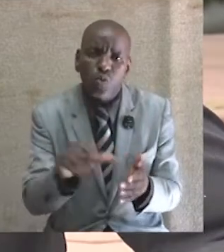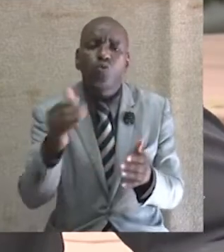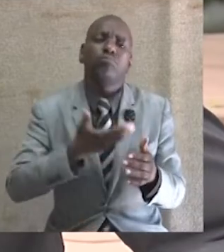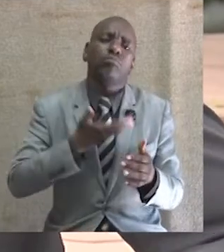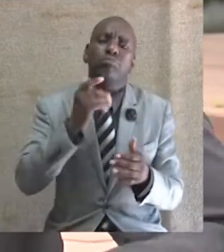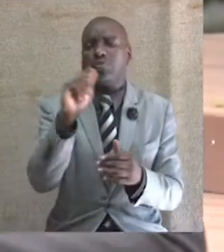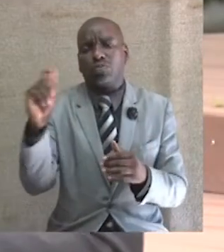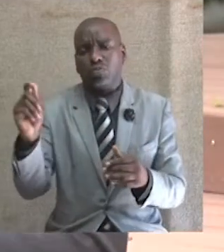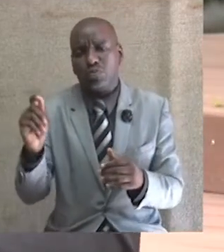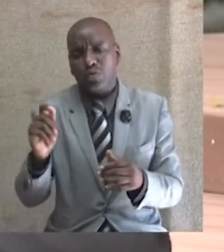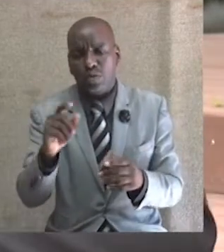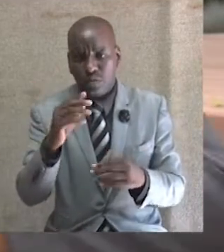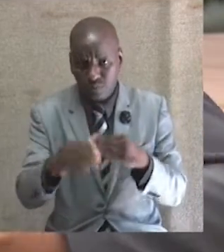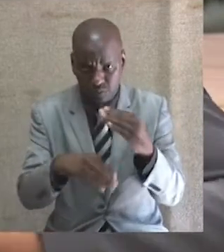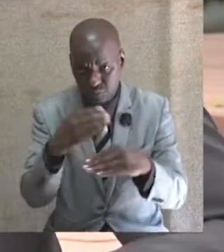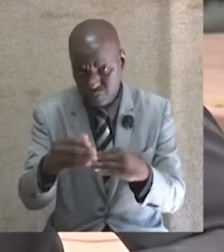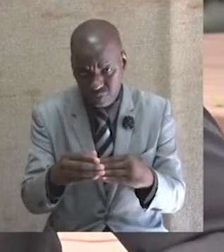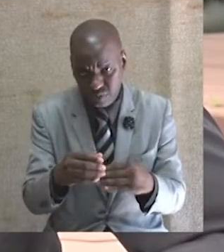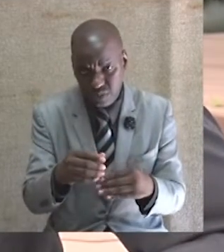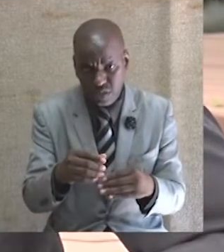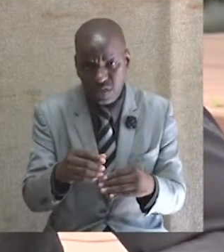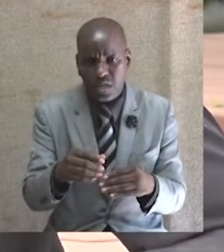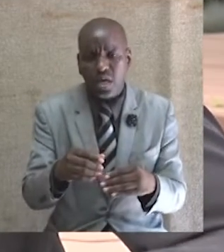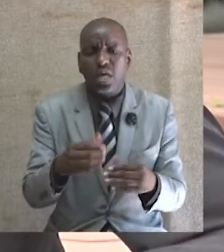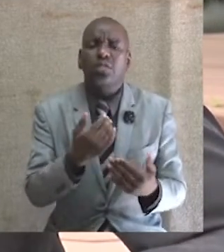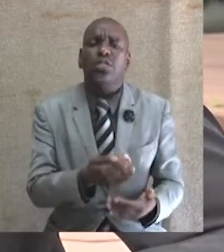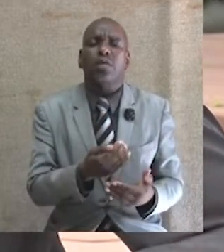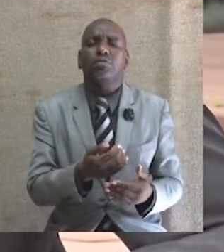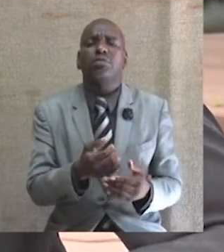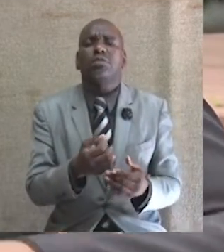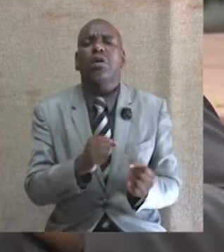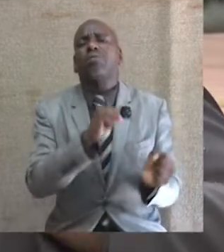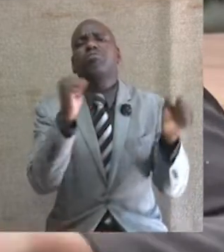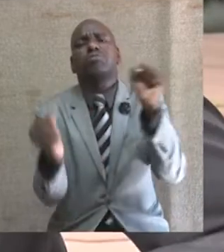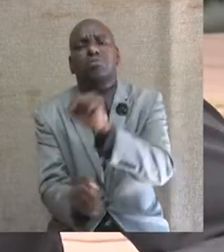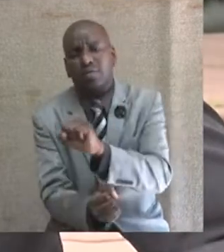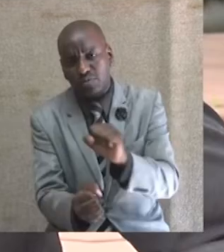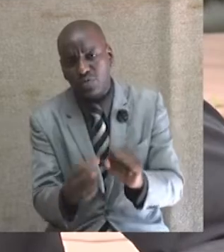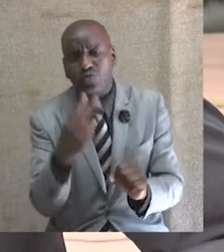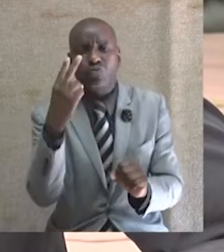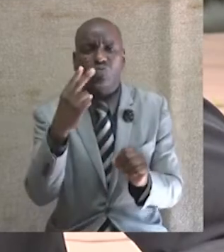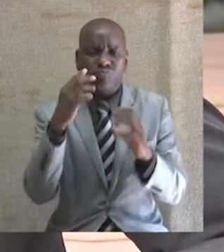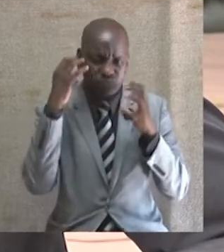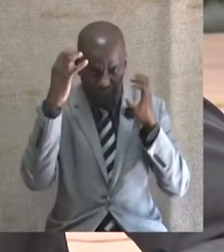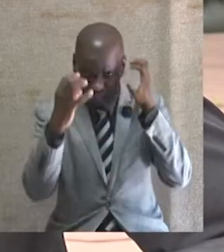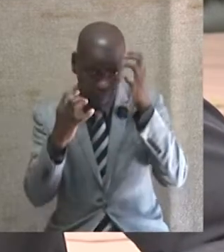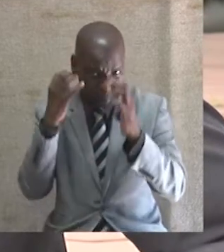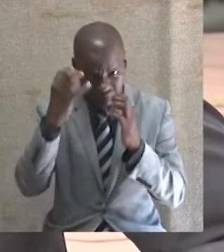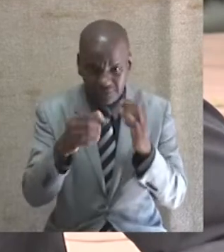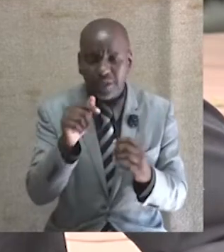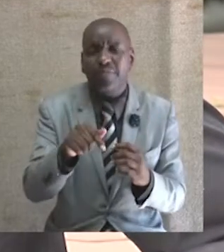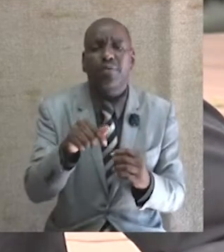the headmaster, and then the process becomes long. So this child is being raped twice. She's being